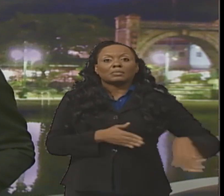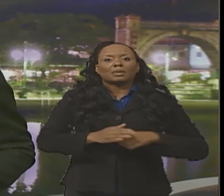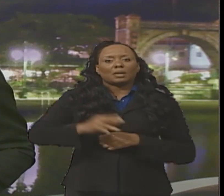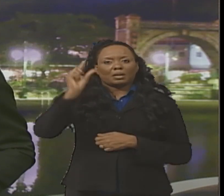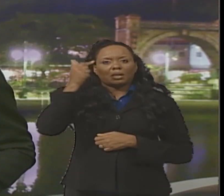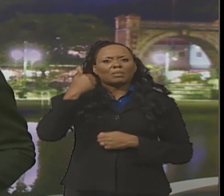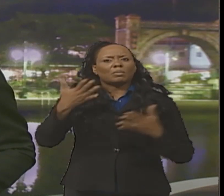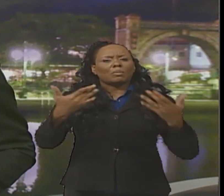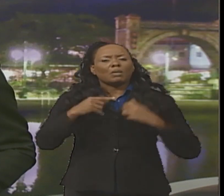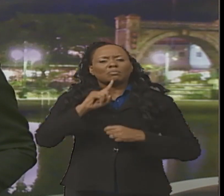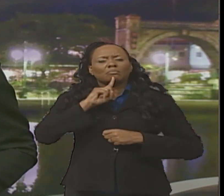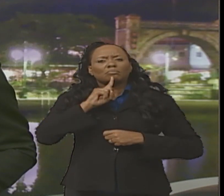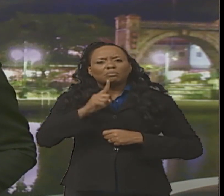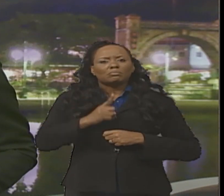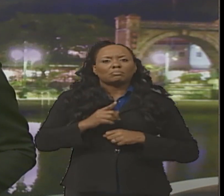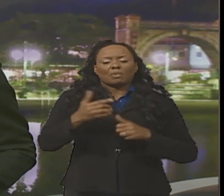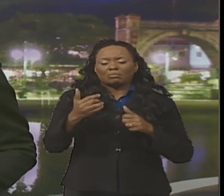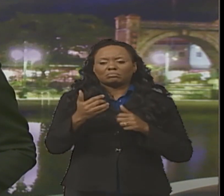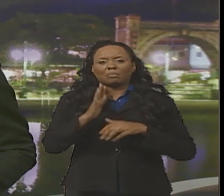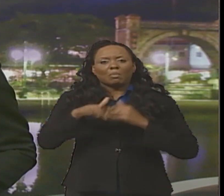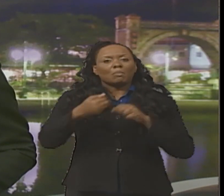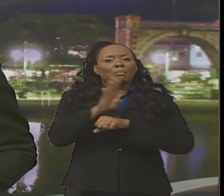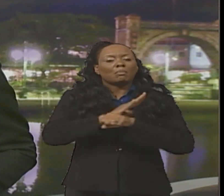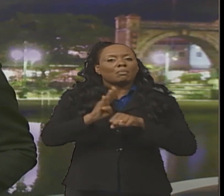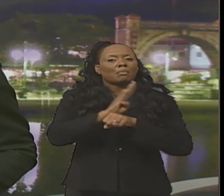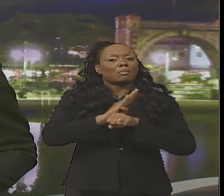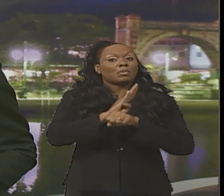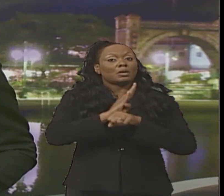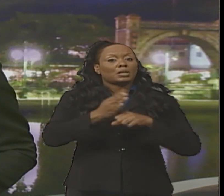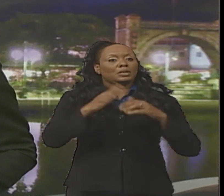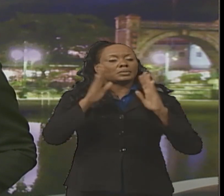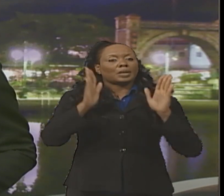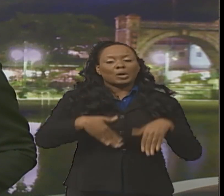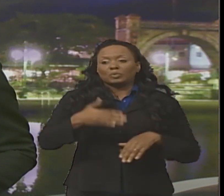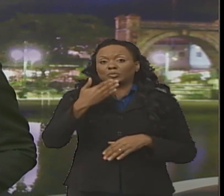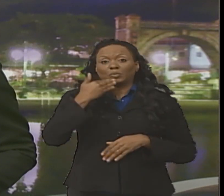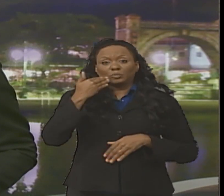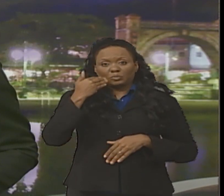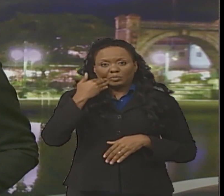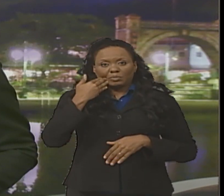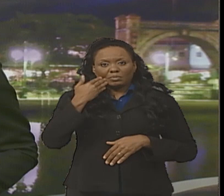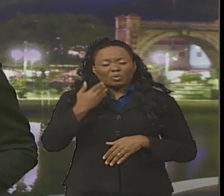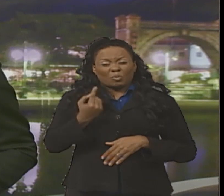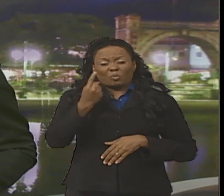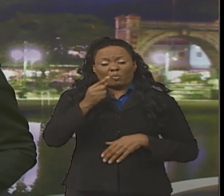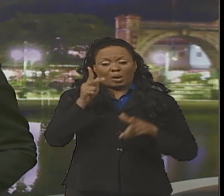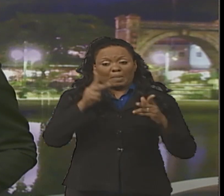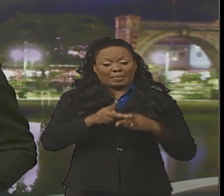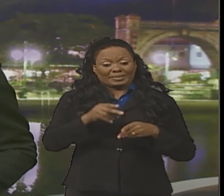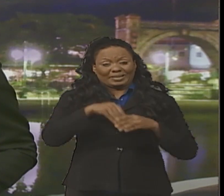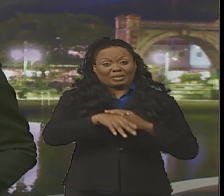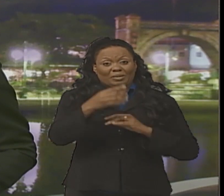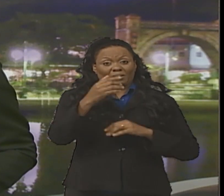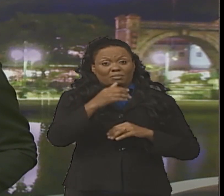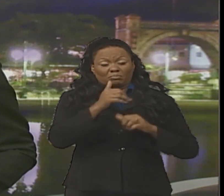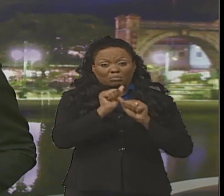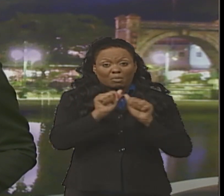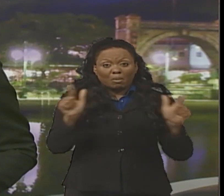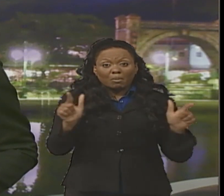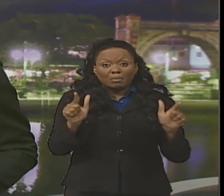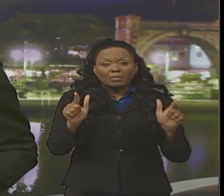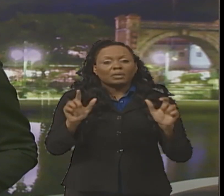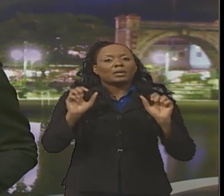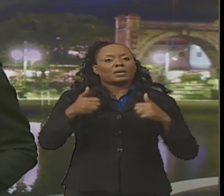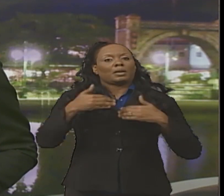every Barbadian household. That's according to Minister of Youth and Community Empowerment, Adrian Ford. He says initiatives such as the Trust Loan